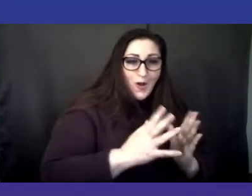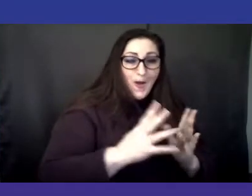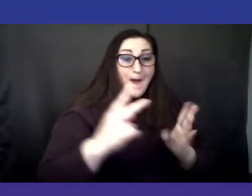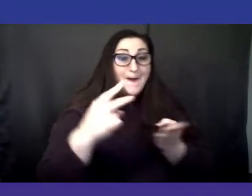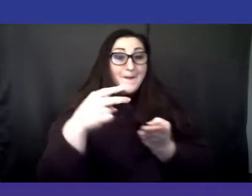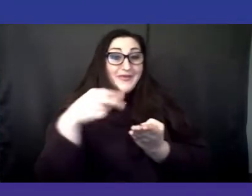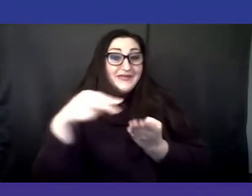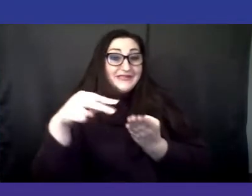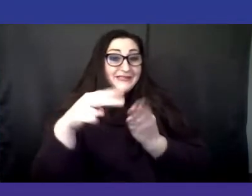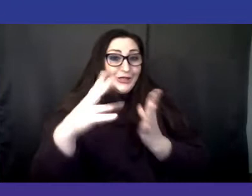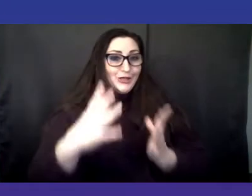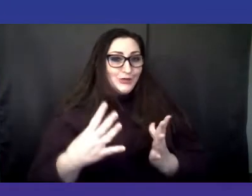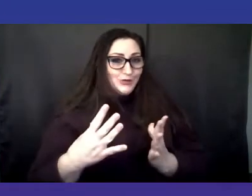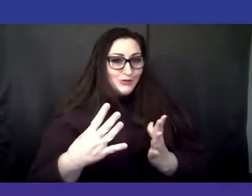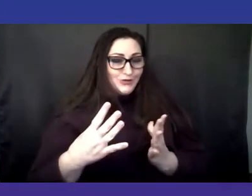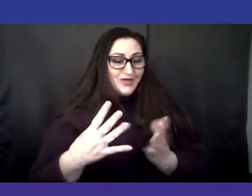of